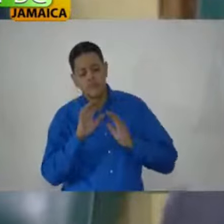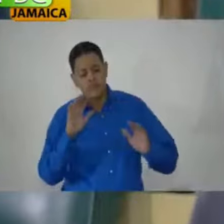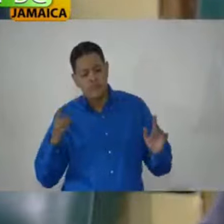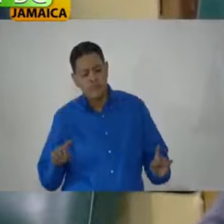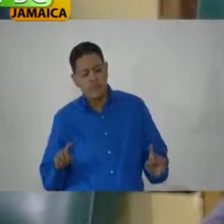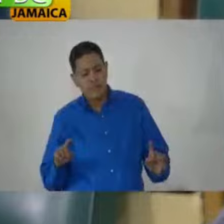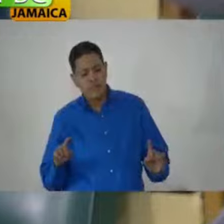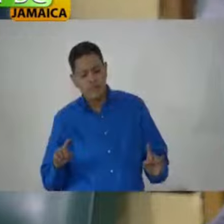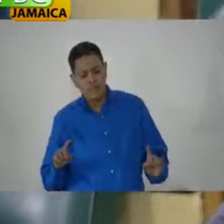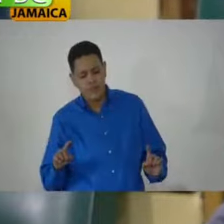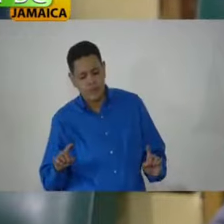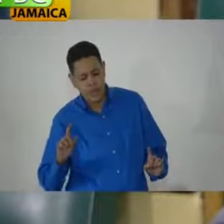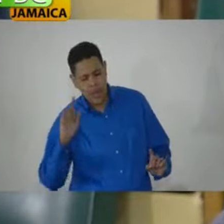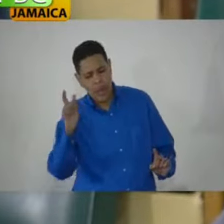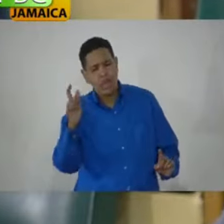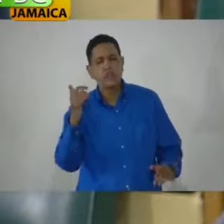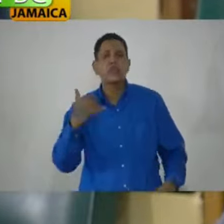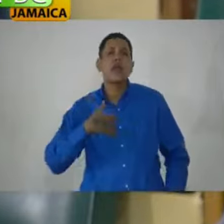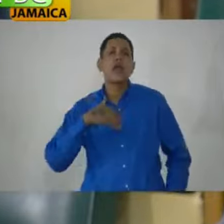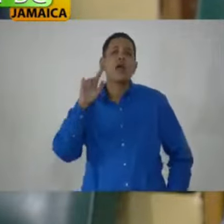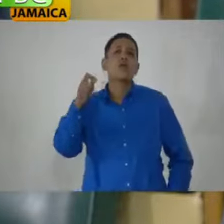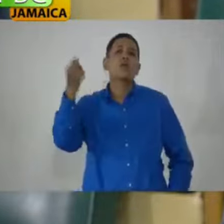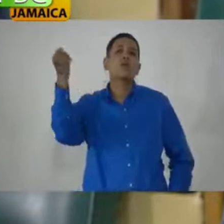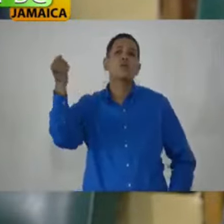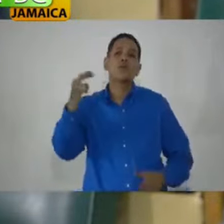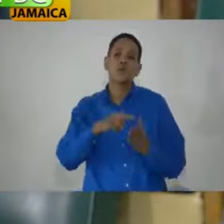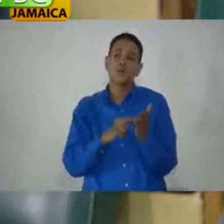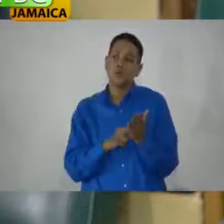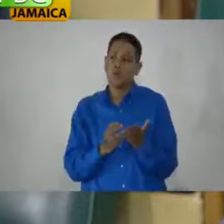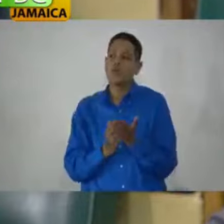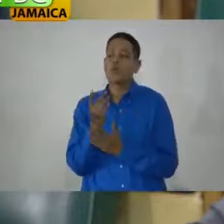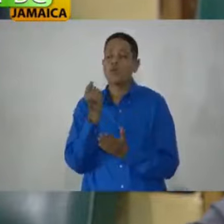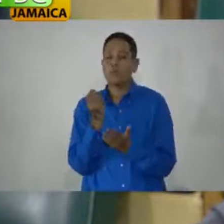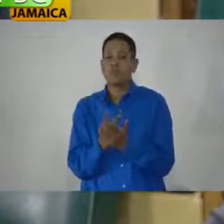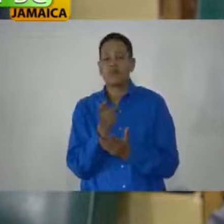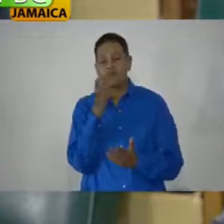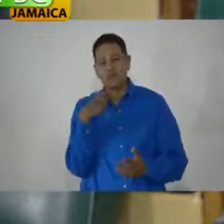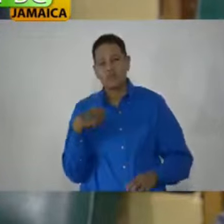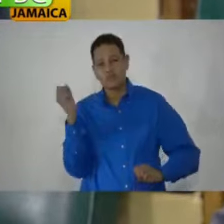that at a later stage today, I will move for the suspension of